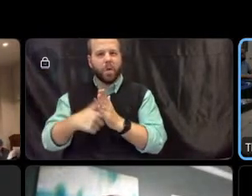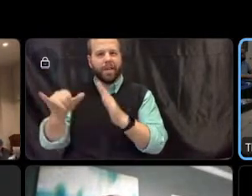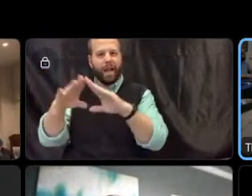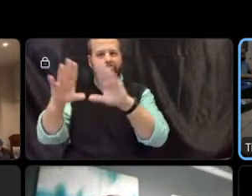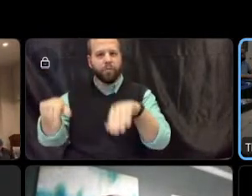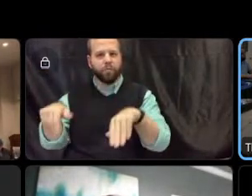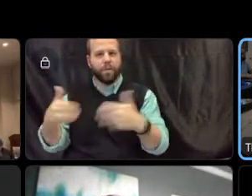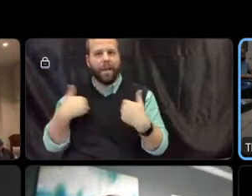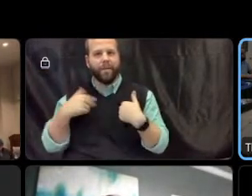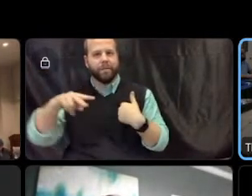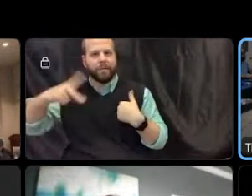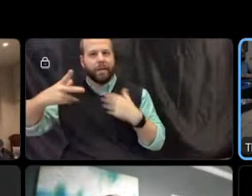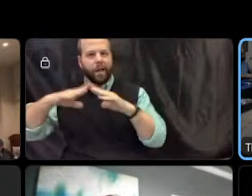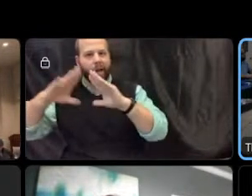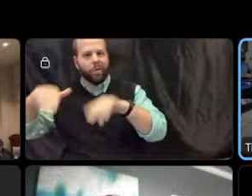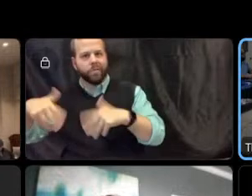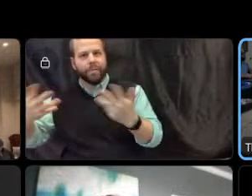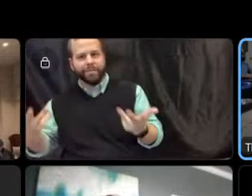having a second home.